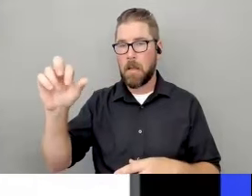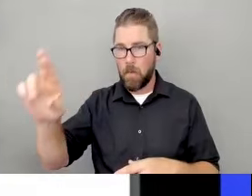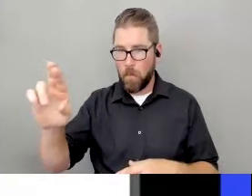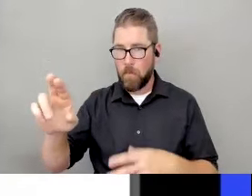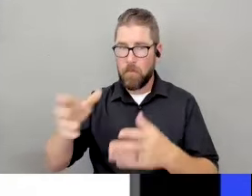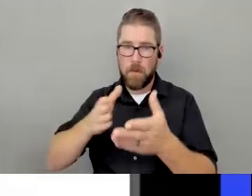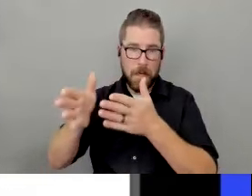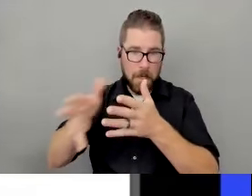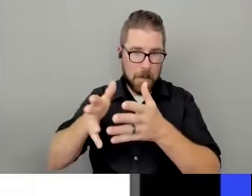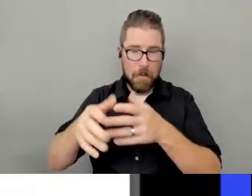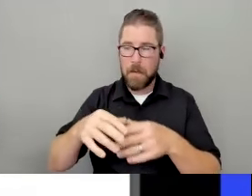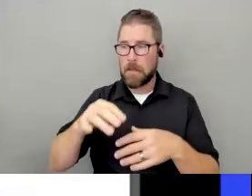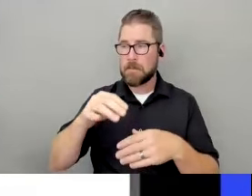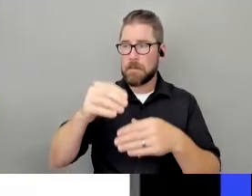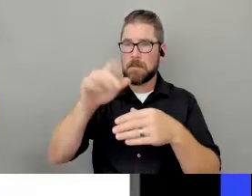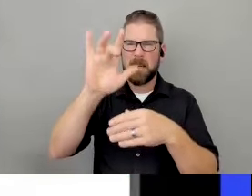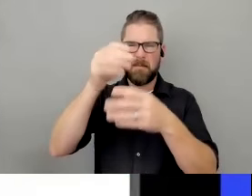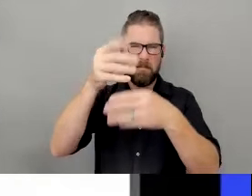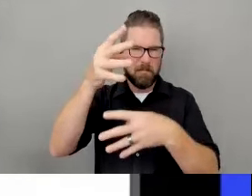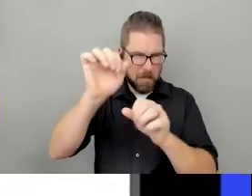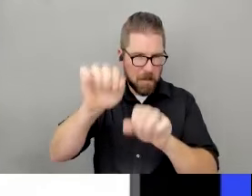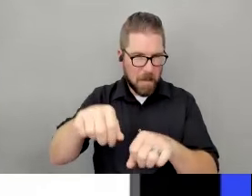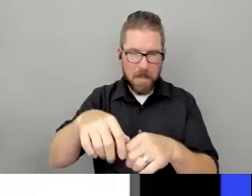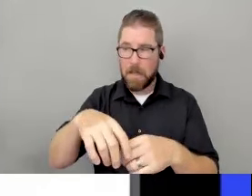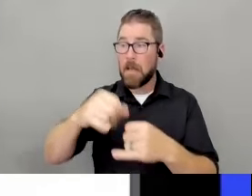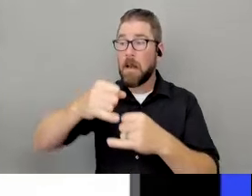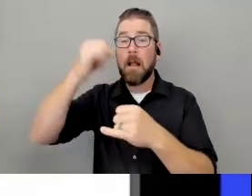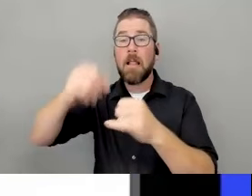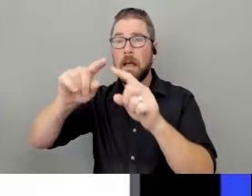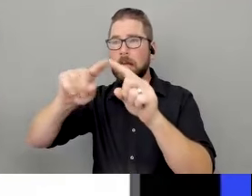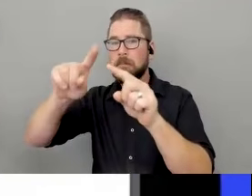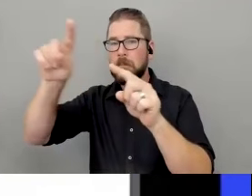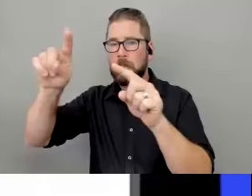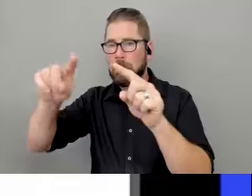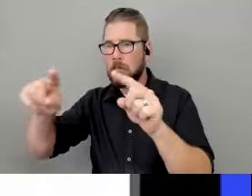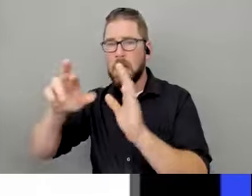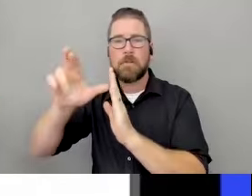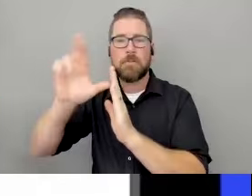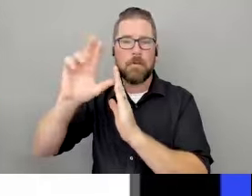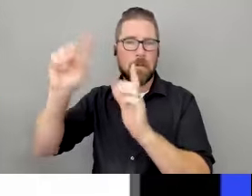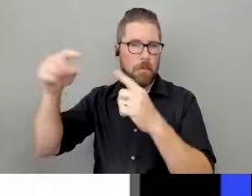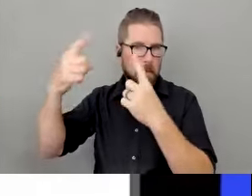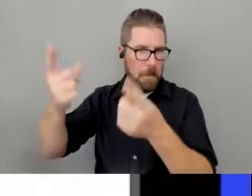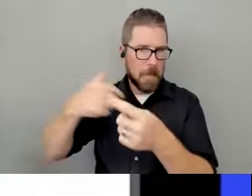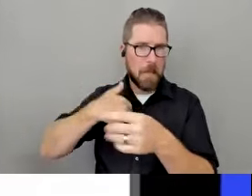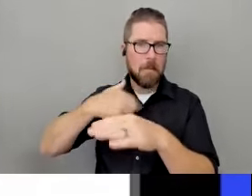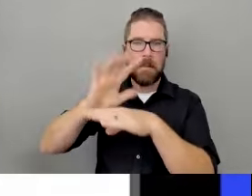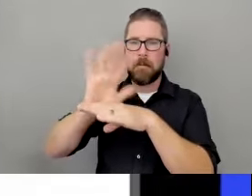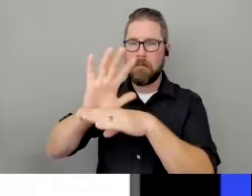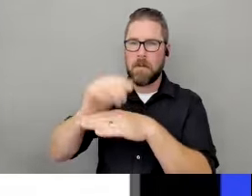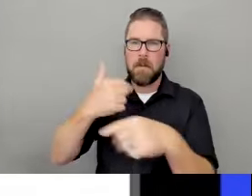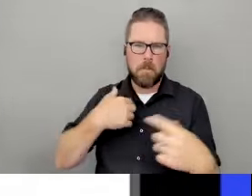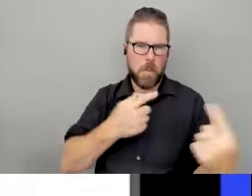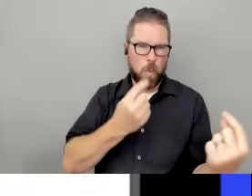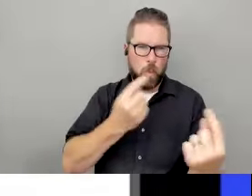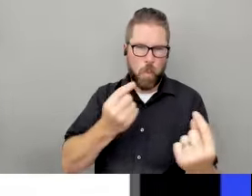there. And then that final tab on the top is just review. What have I done so far in my video? What does it look like? So you